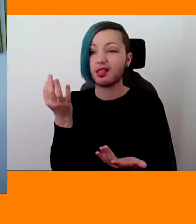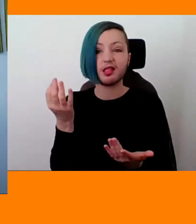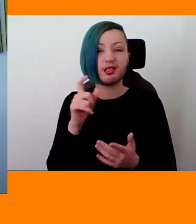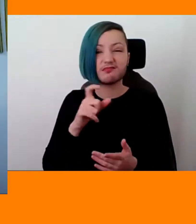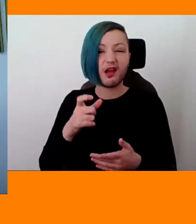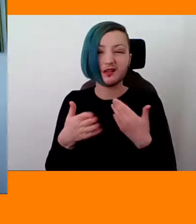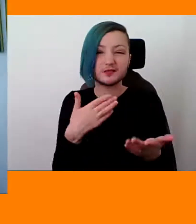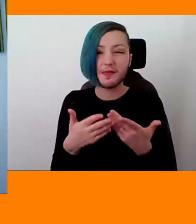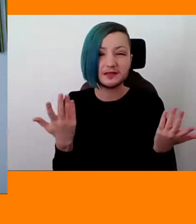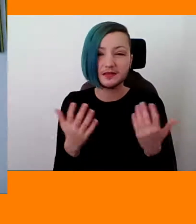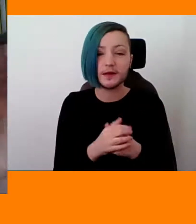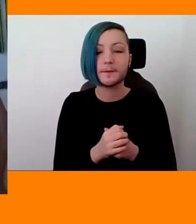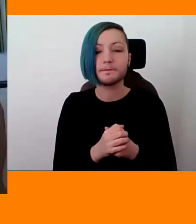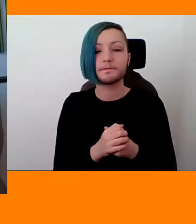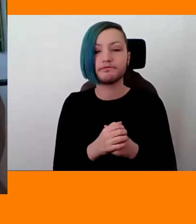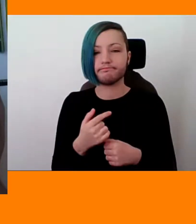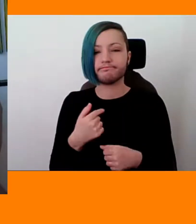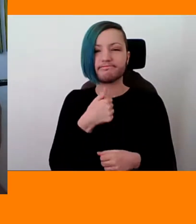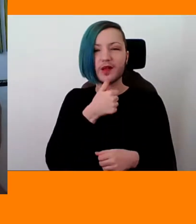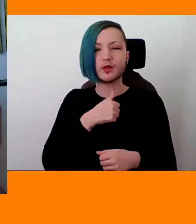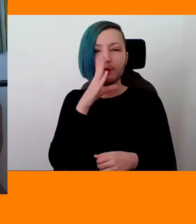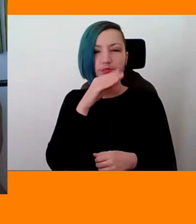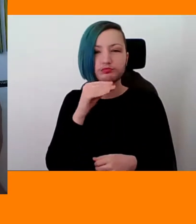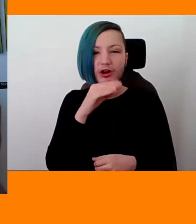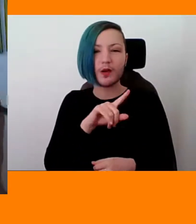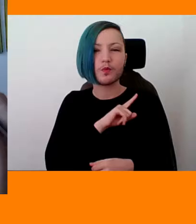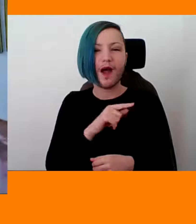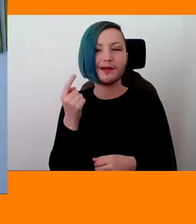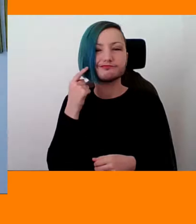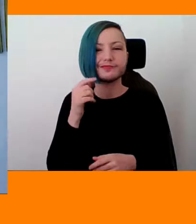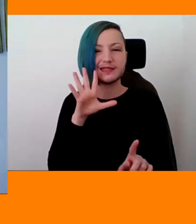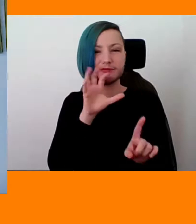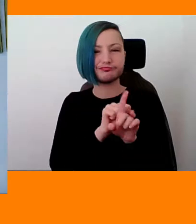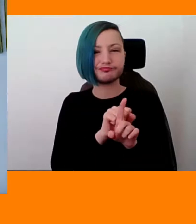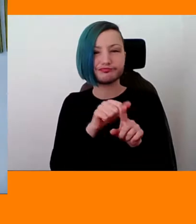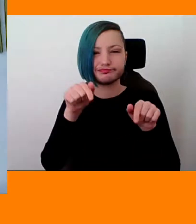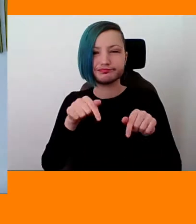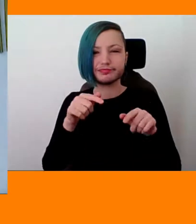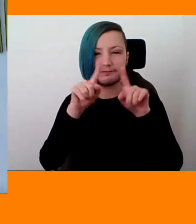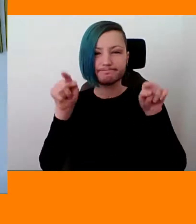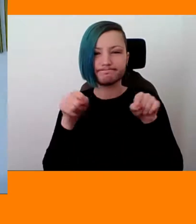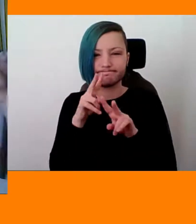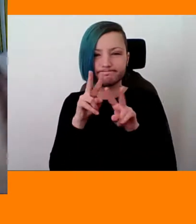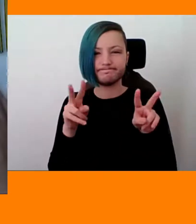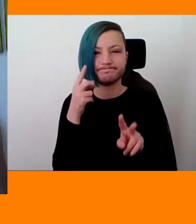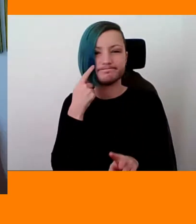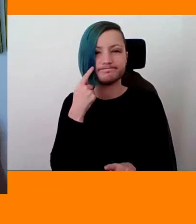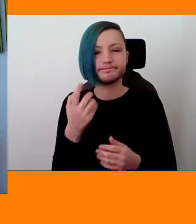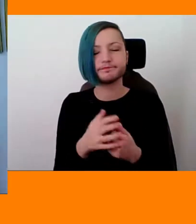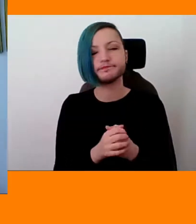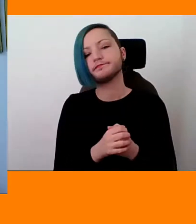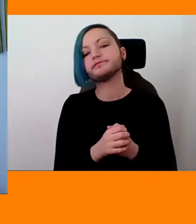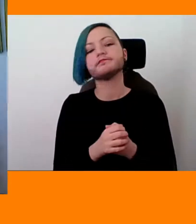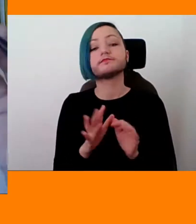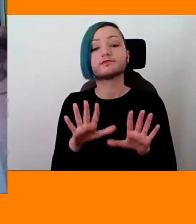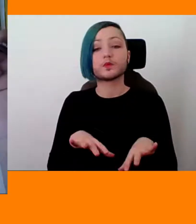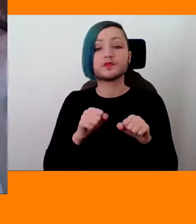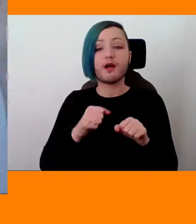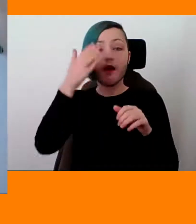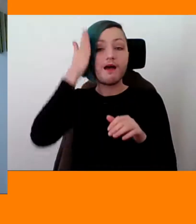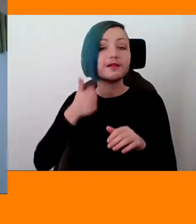colour. I'm going to go with the brown just because it's going to be easy to show up on the screen for you. I'm going to start with straight